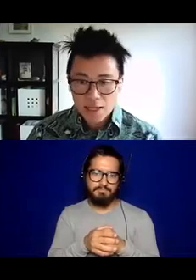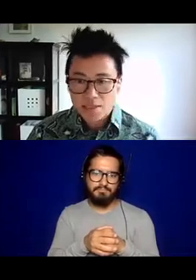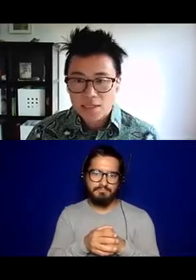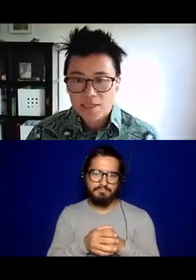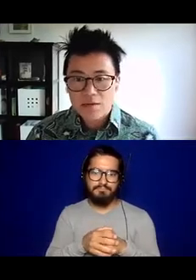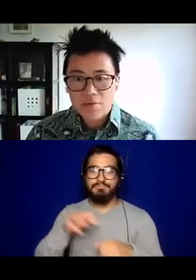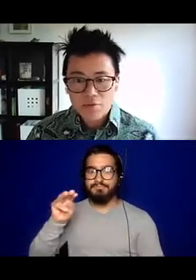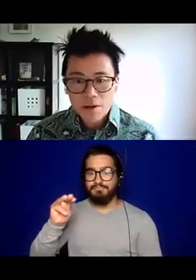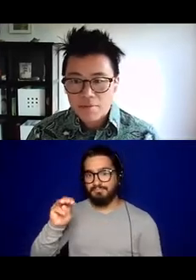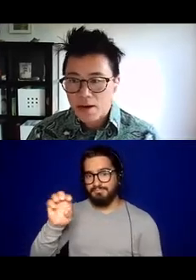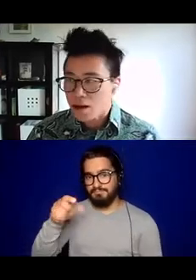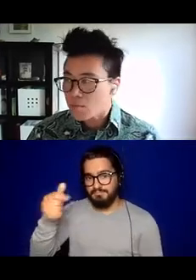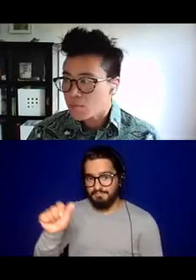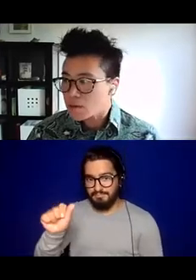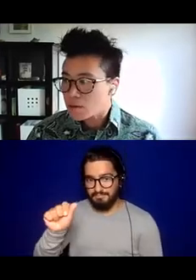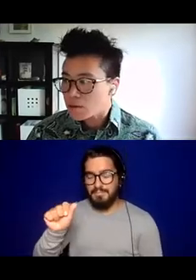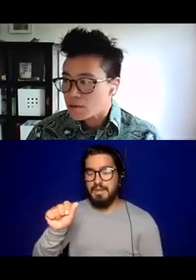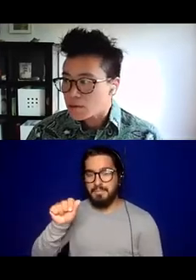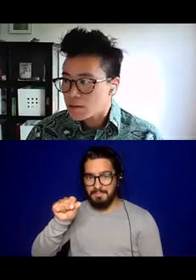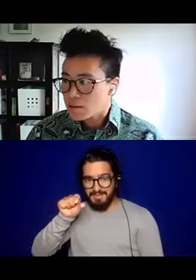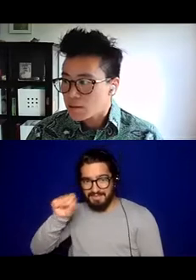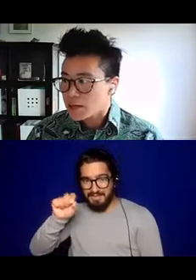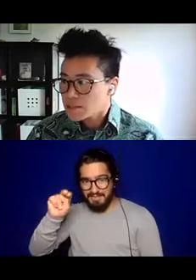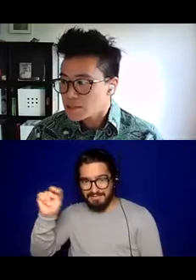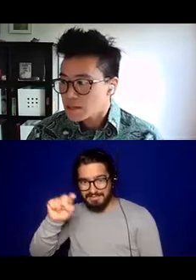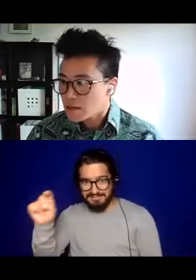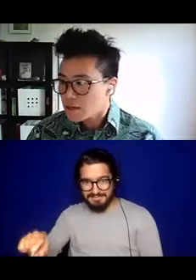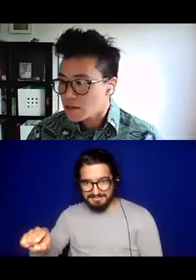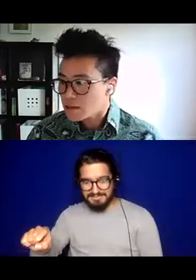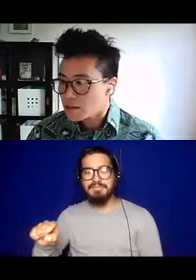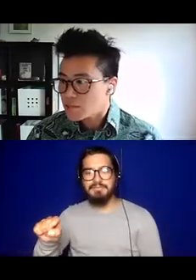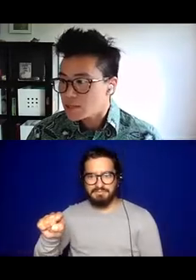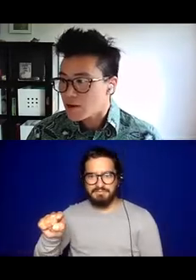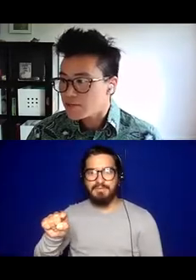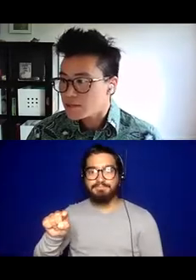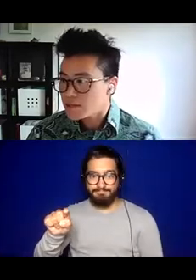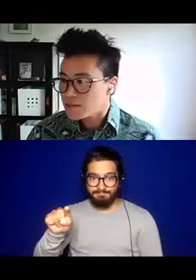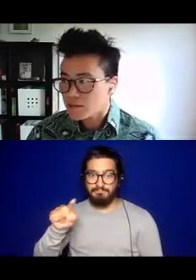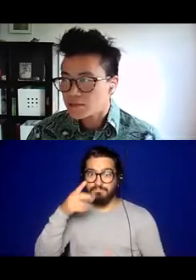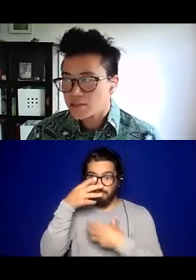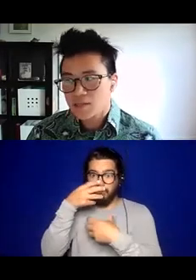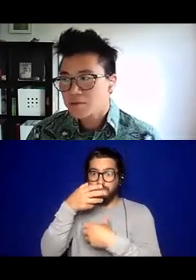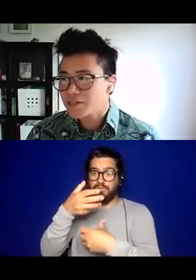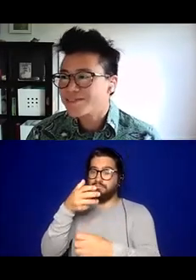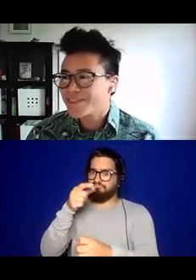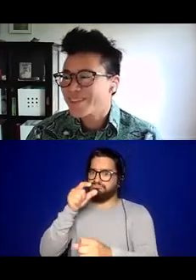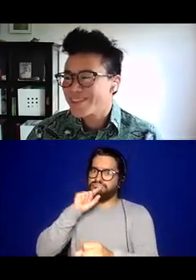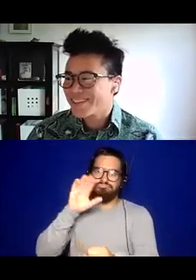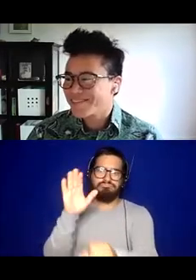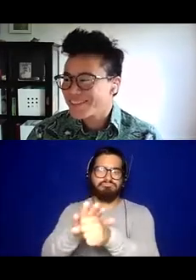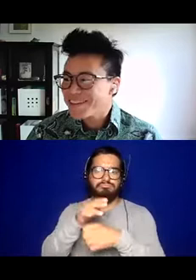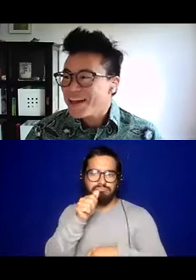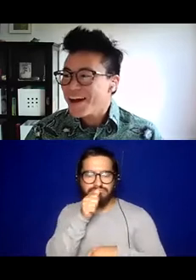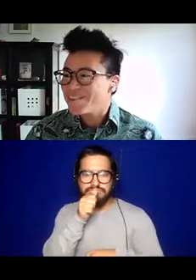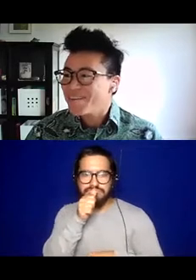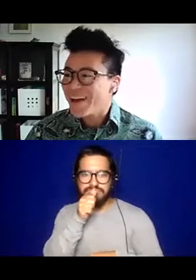Mega NZ is another one that that is committed to privacy. I'll just accept cookies for the sake